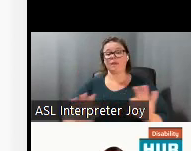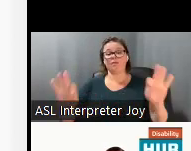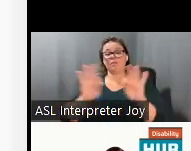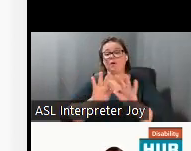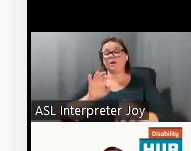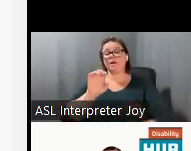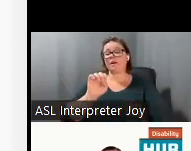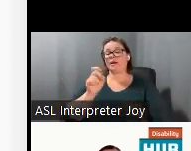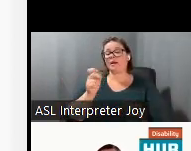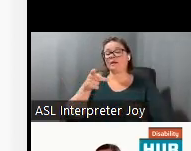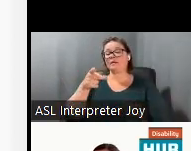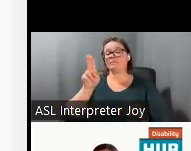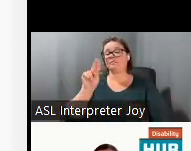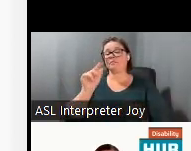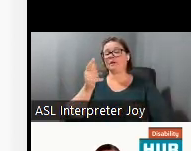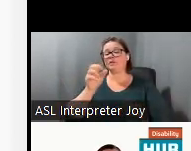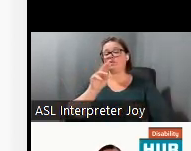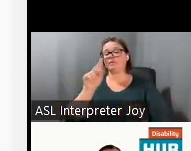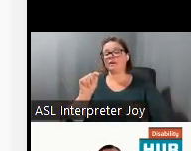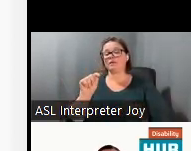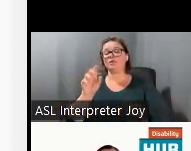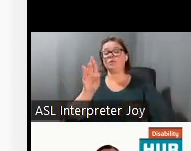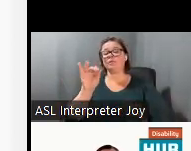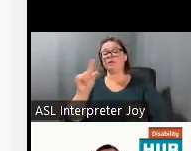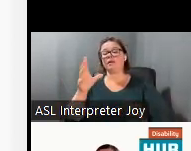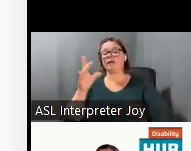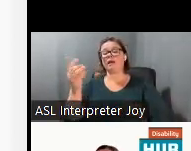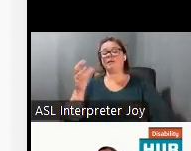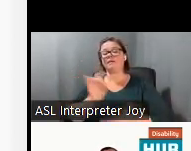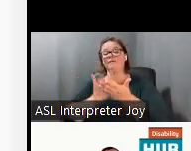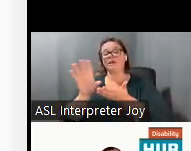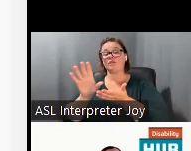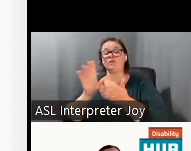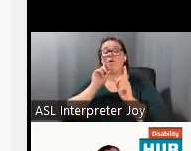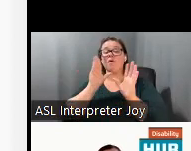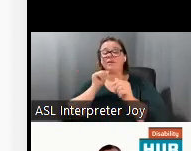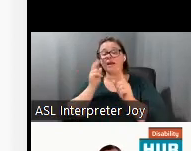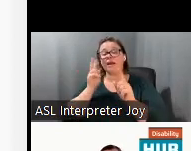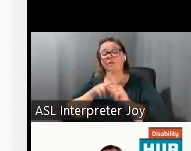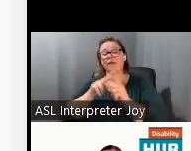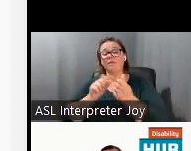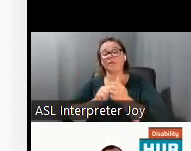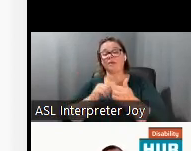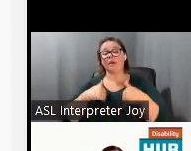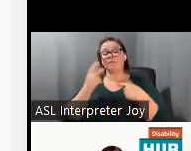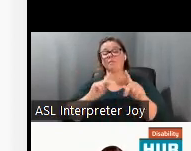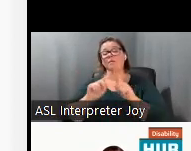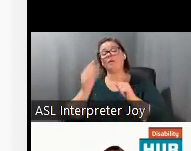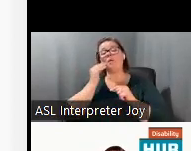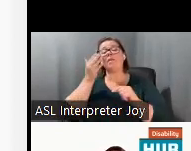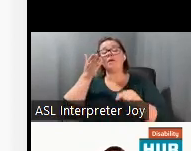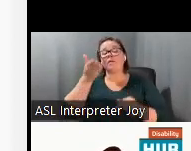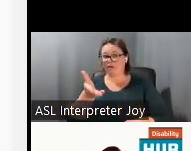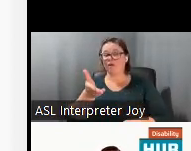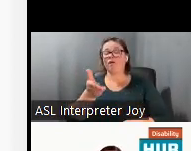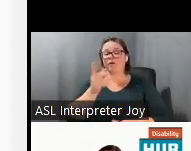criminal and eviction. And hopefully this doesn't apply to our young people, but know that these are there. Explore